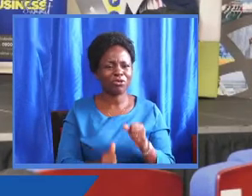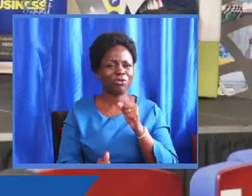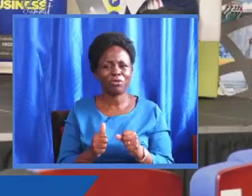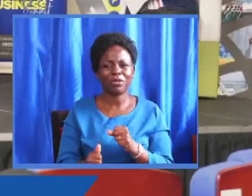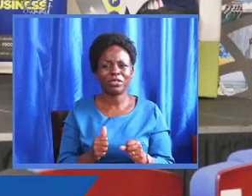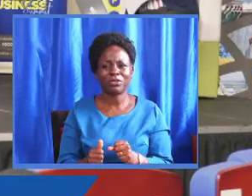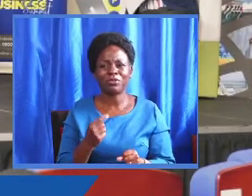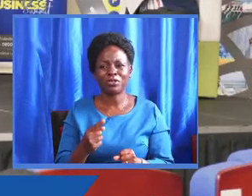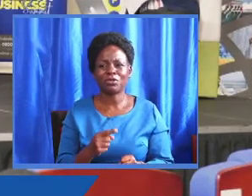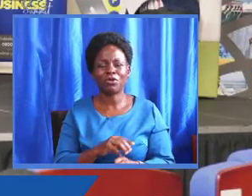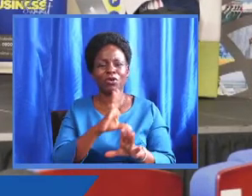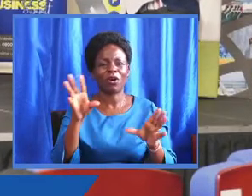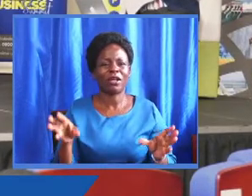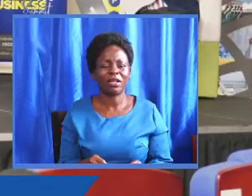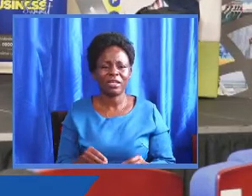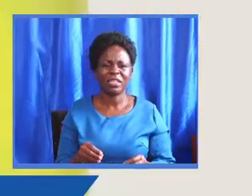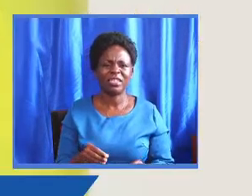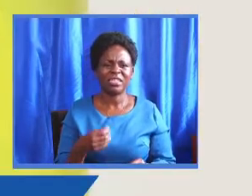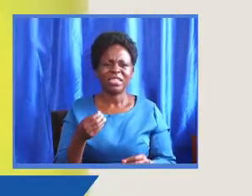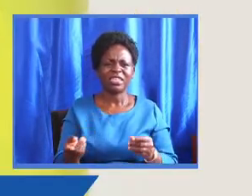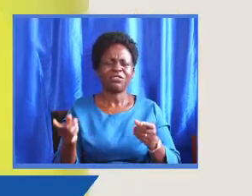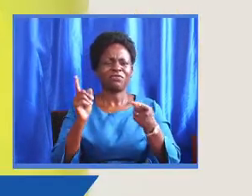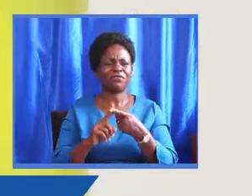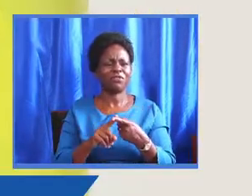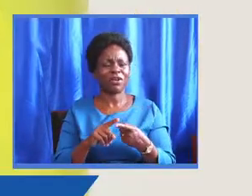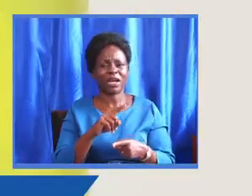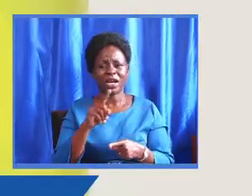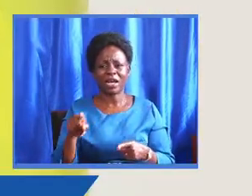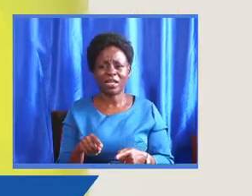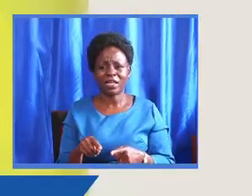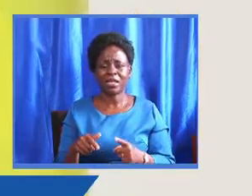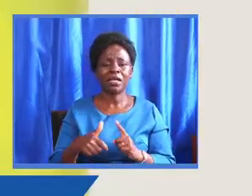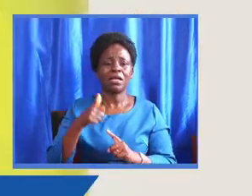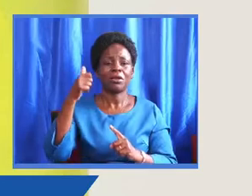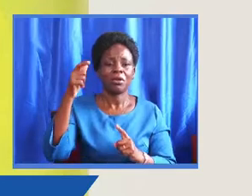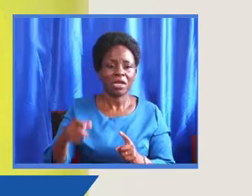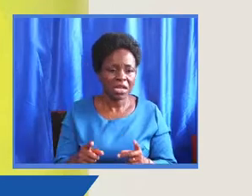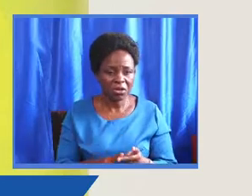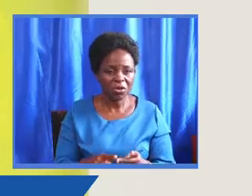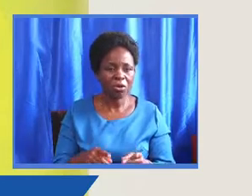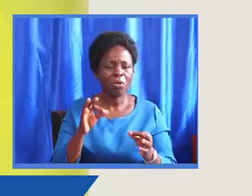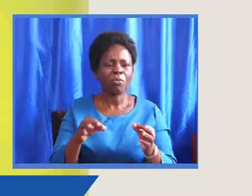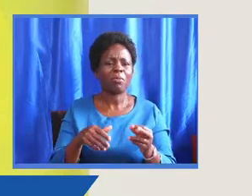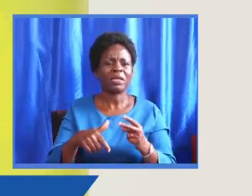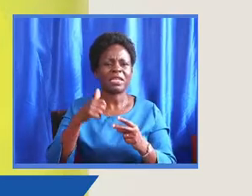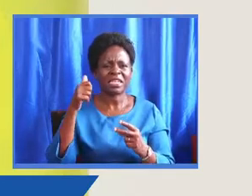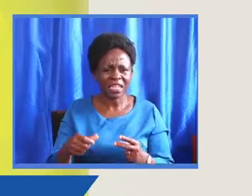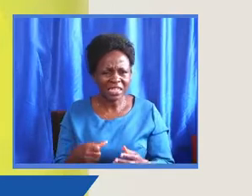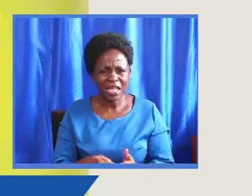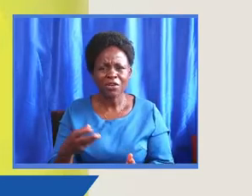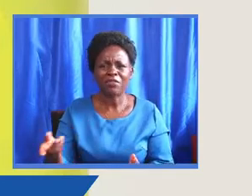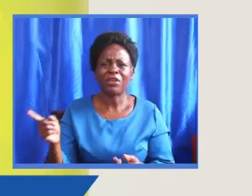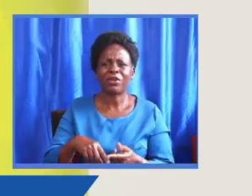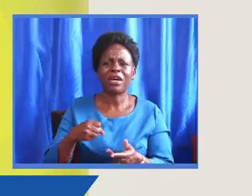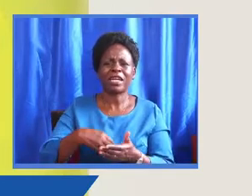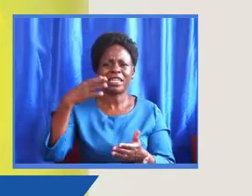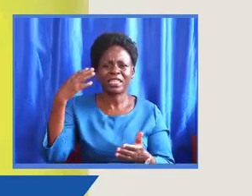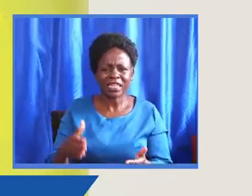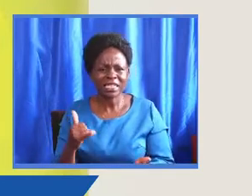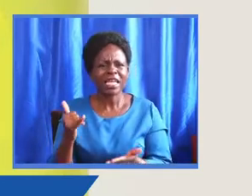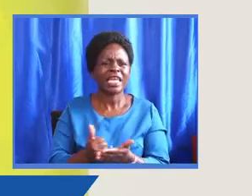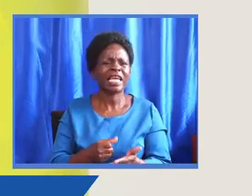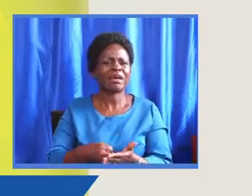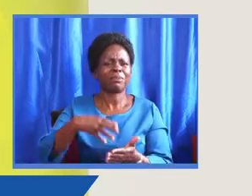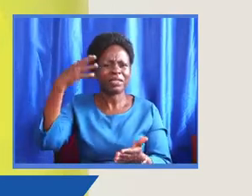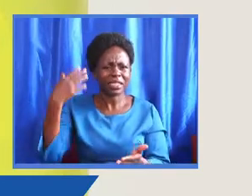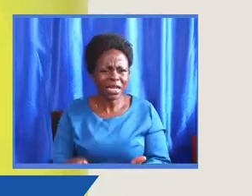particular, or all of you them? You see, if you combine them as a whole, we have rental, we have property tax, we have value-added tax, we have income tax,